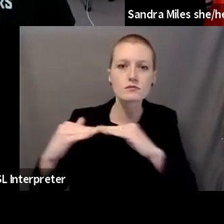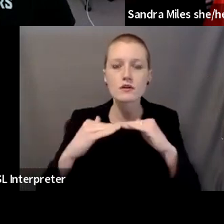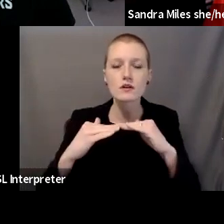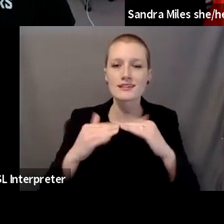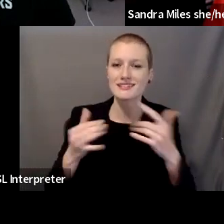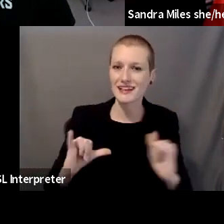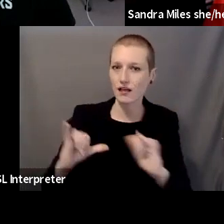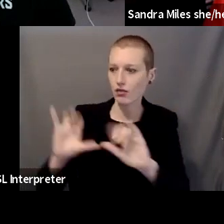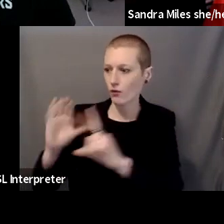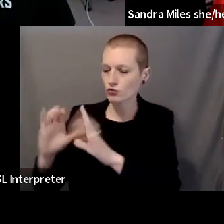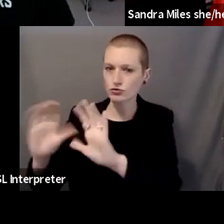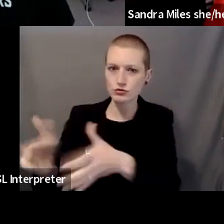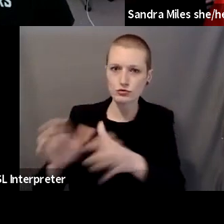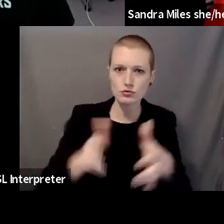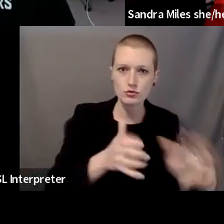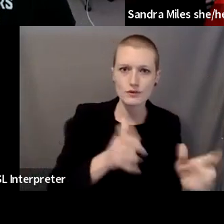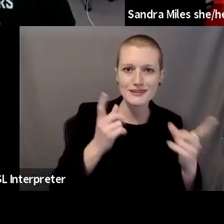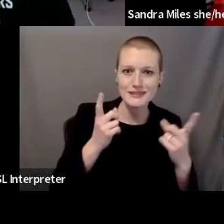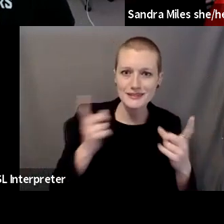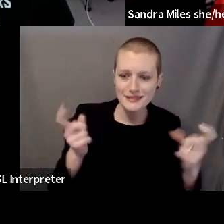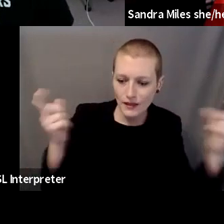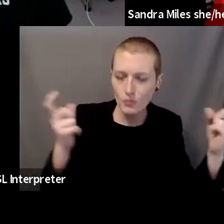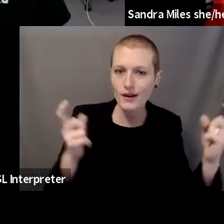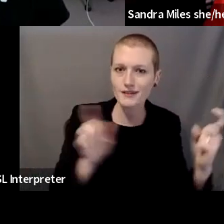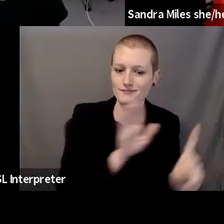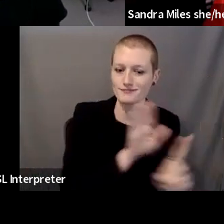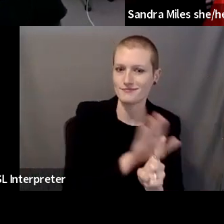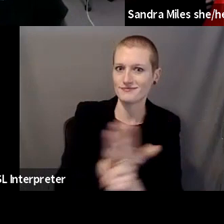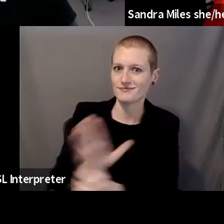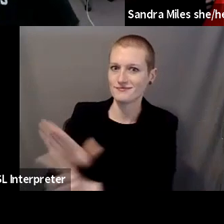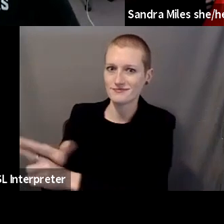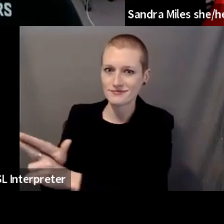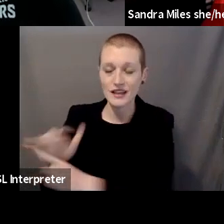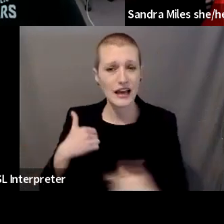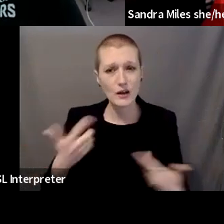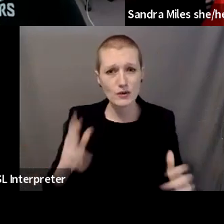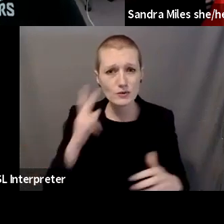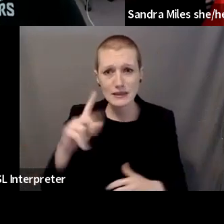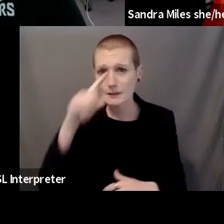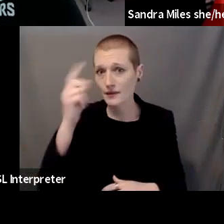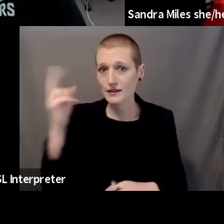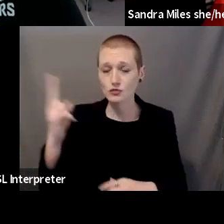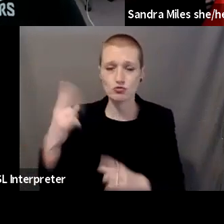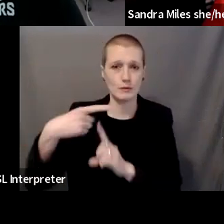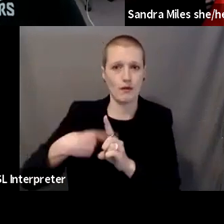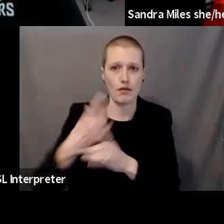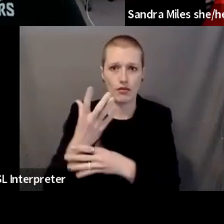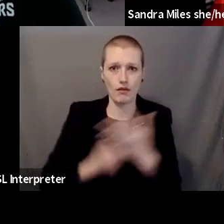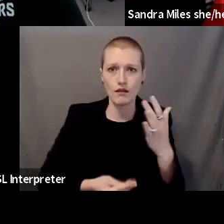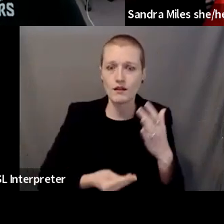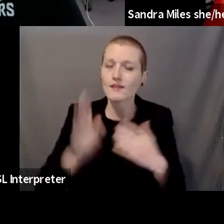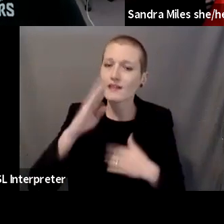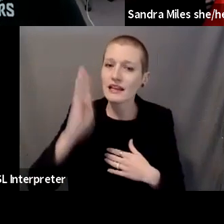So I never want to see Black History Month go away, because I also think for some people, this is a great refresher. you kind of get in a